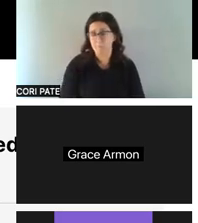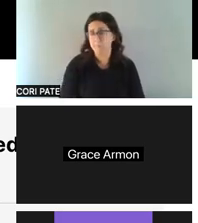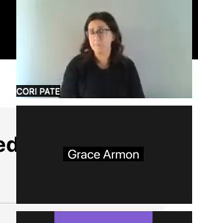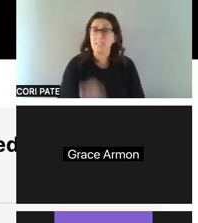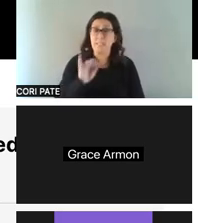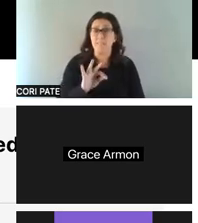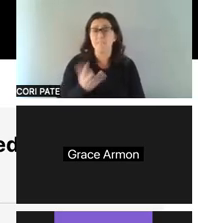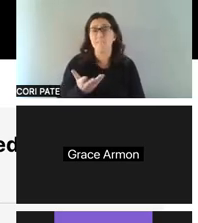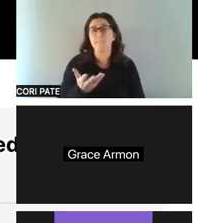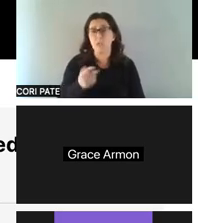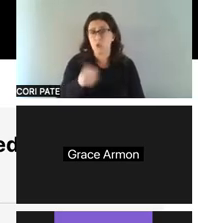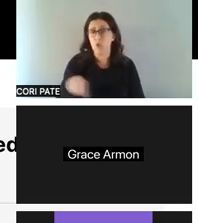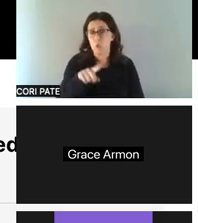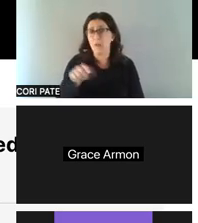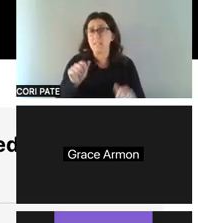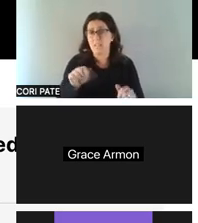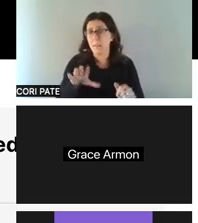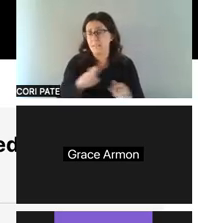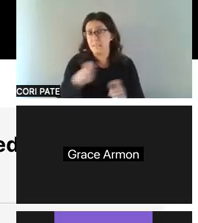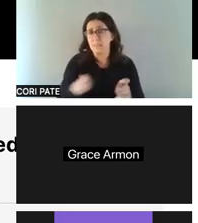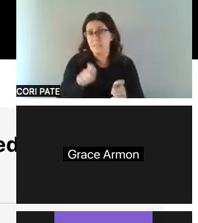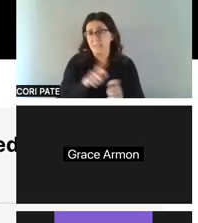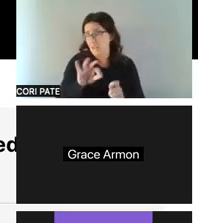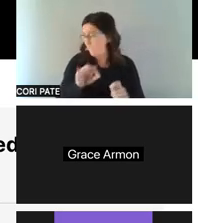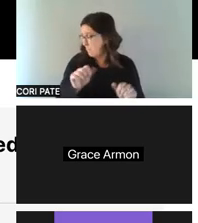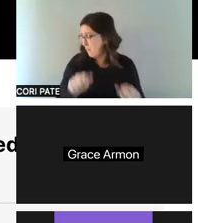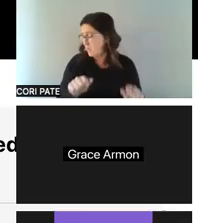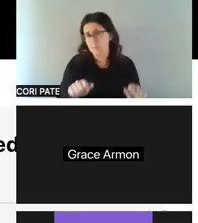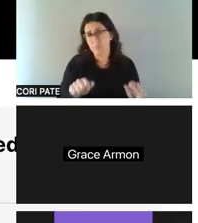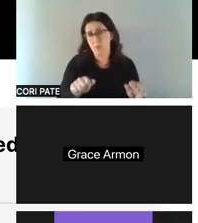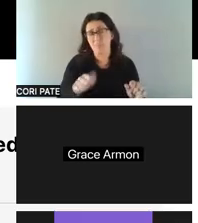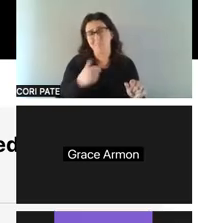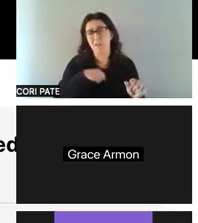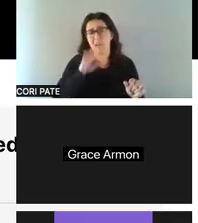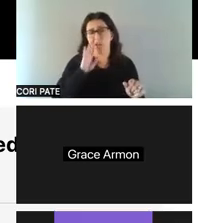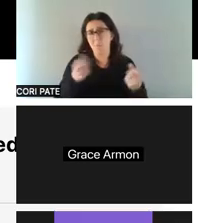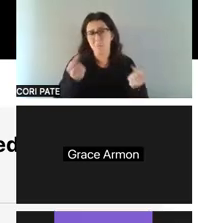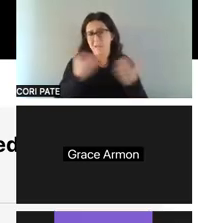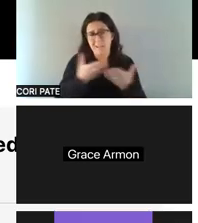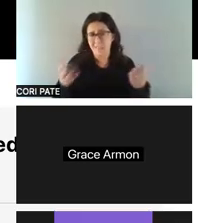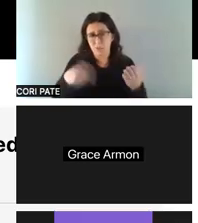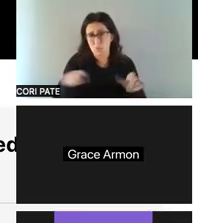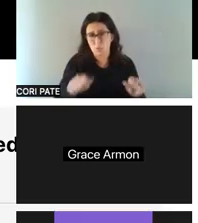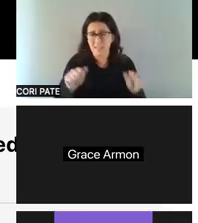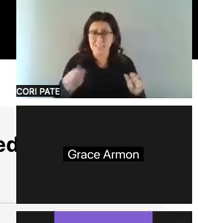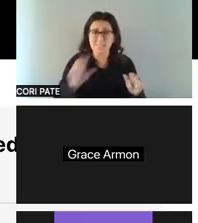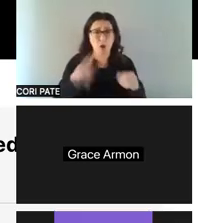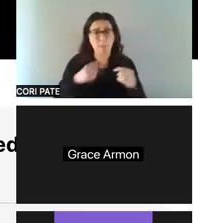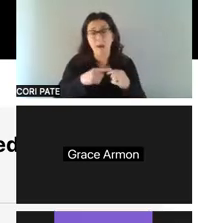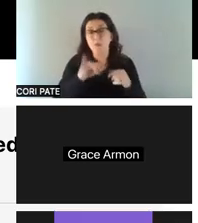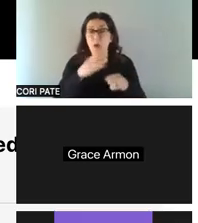can try to be specific as possible. I'm sure there's numerous things: job development, working with